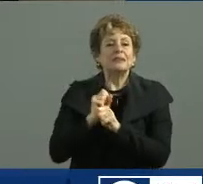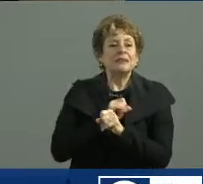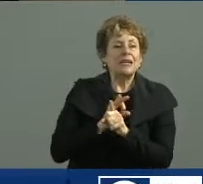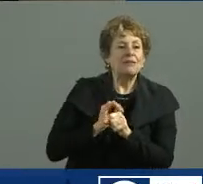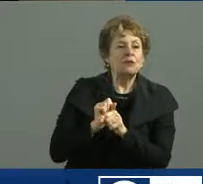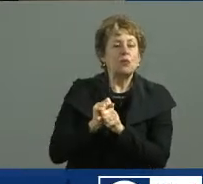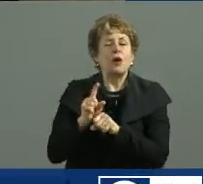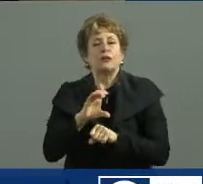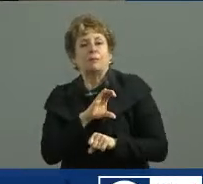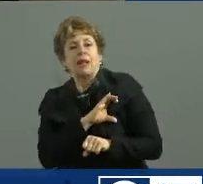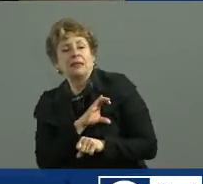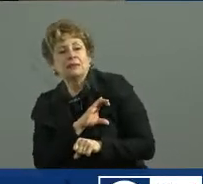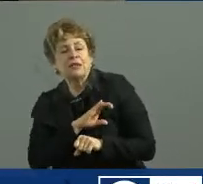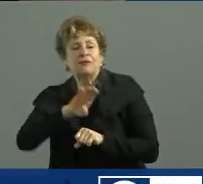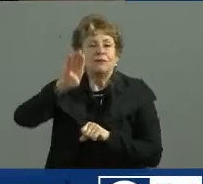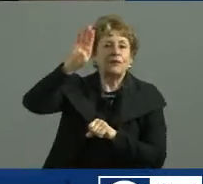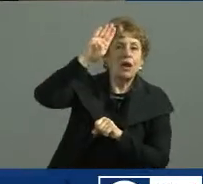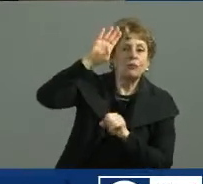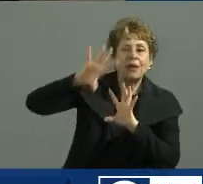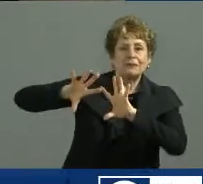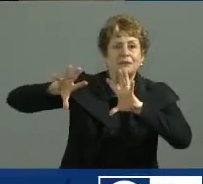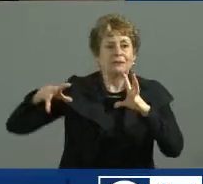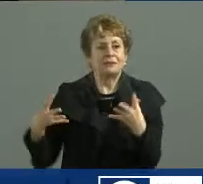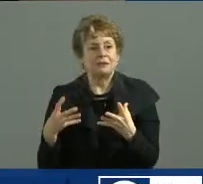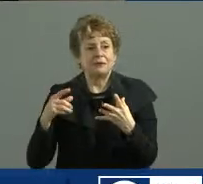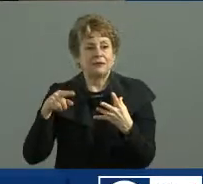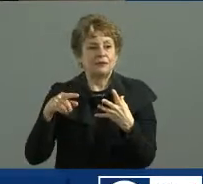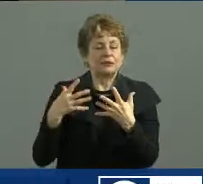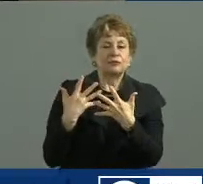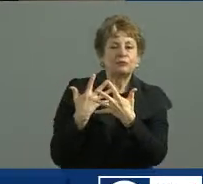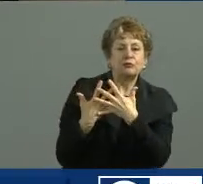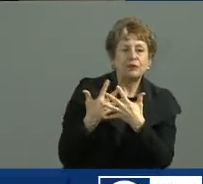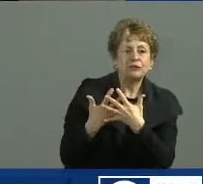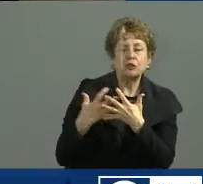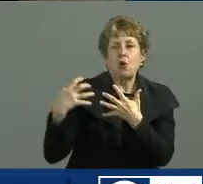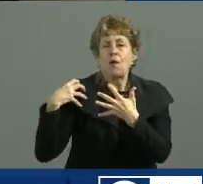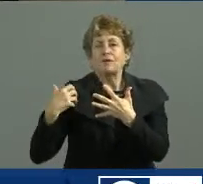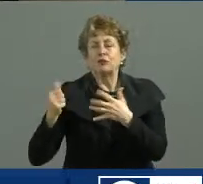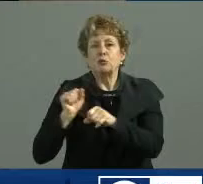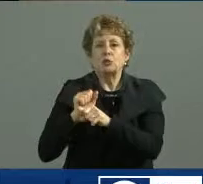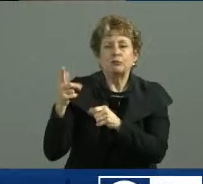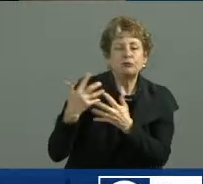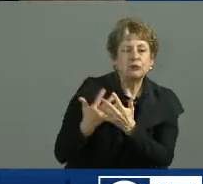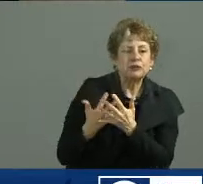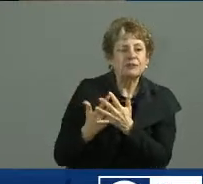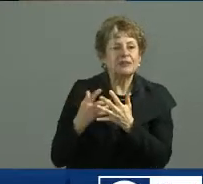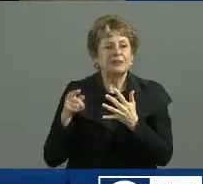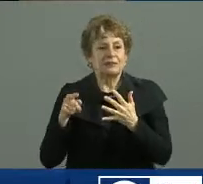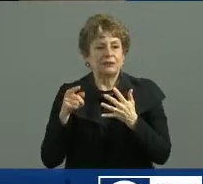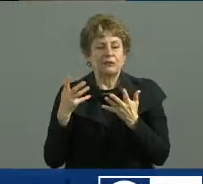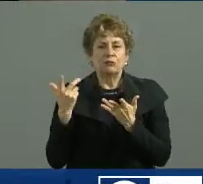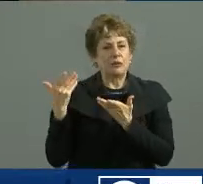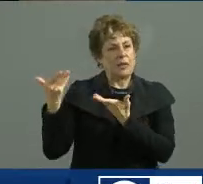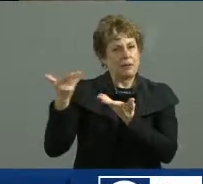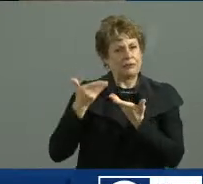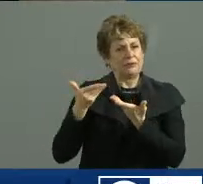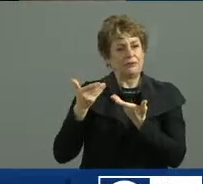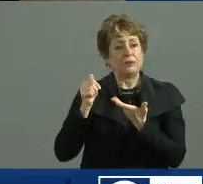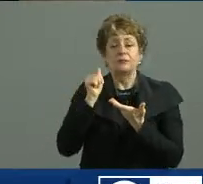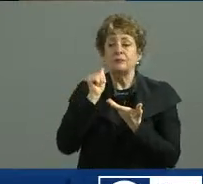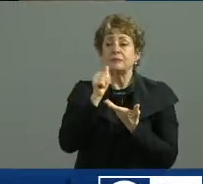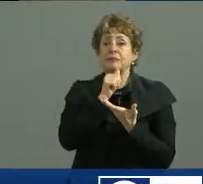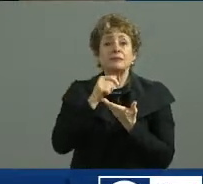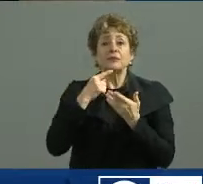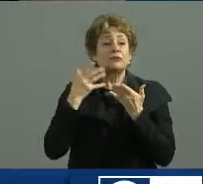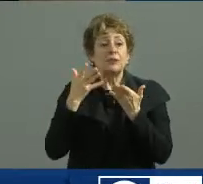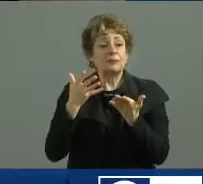enforcement, fire departments, correctional officers. This recommendation was made by the Arizona Vaccine and